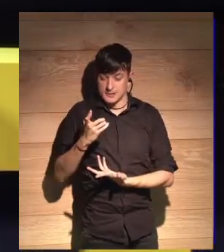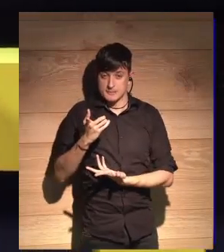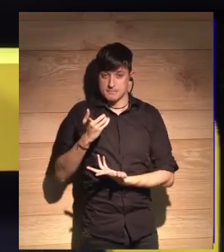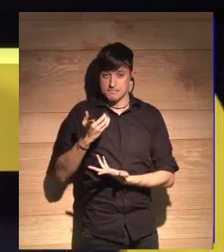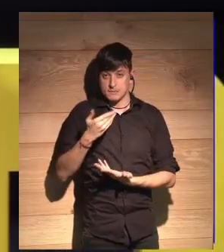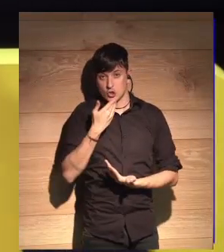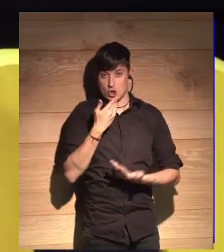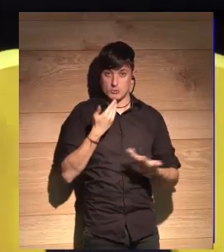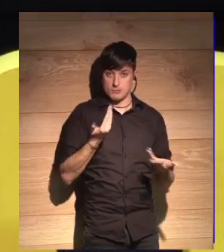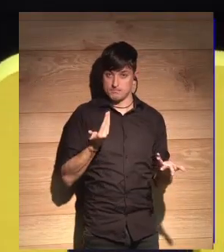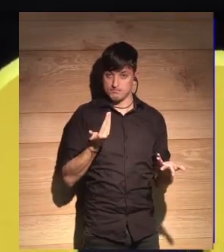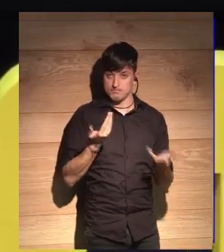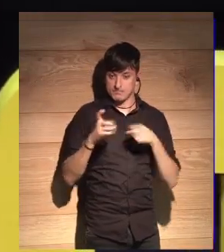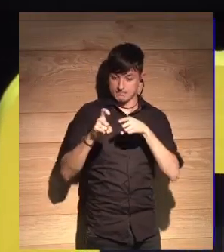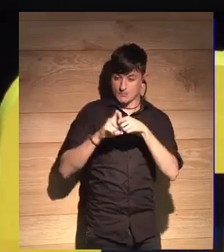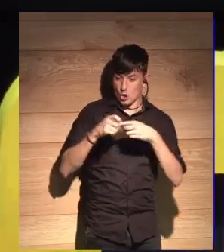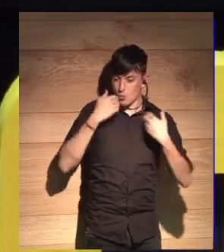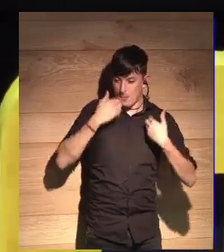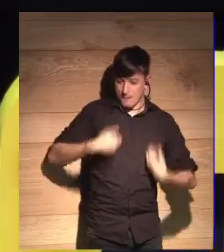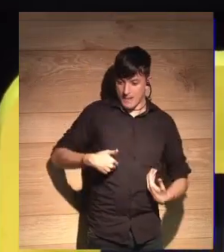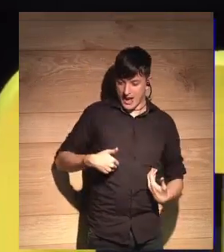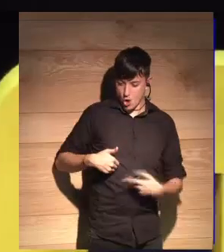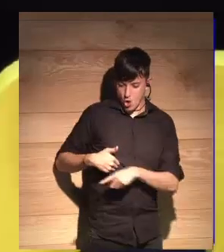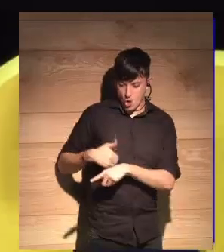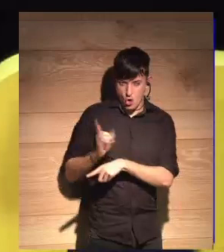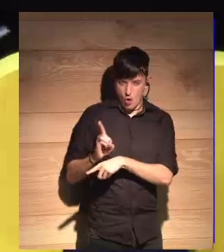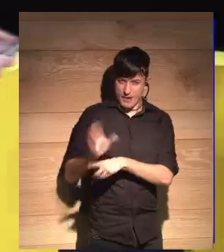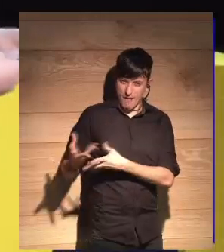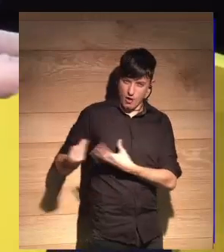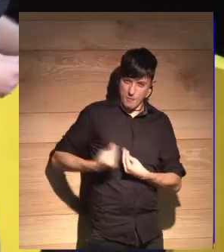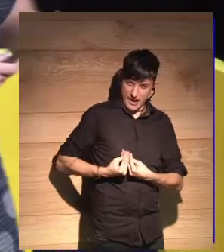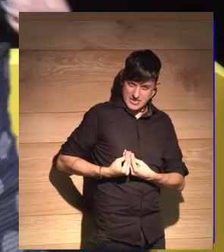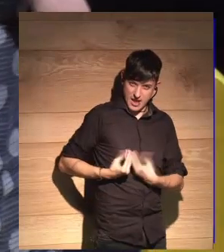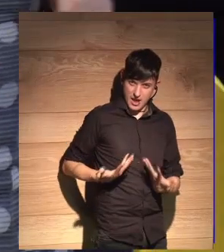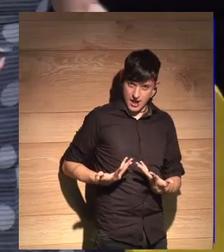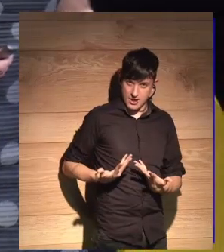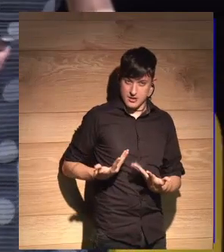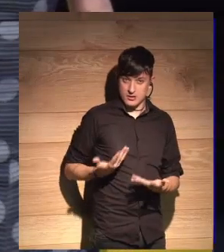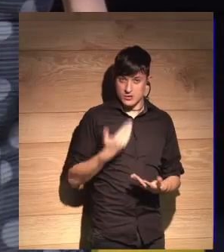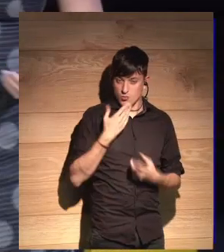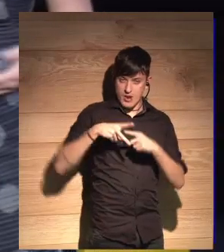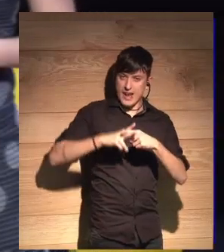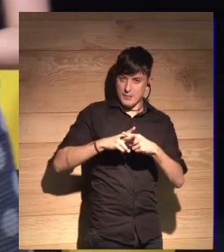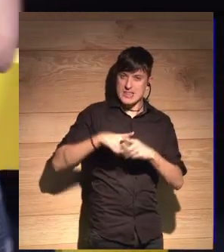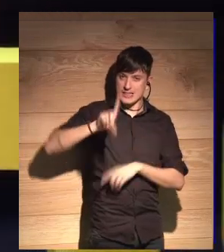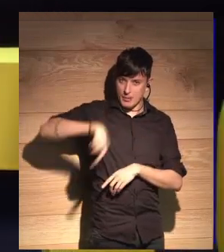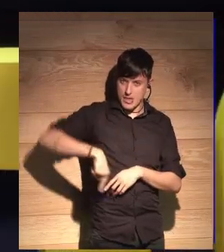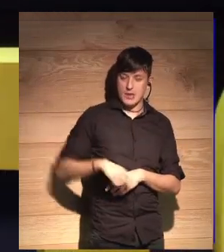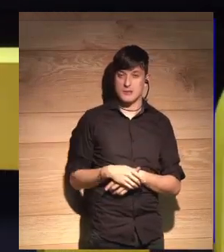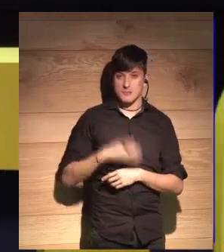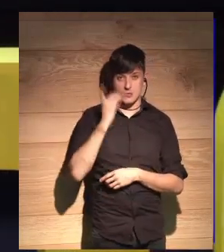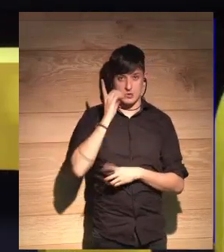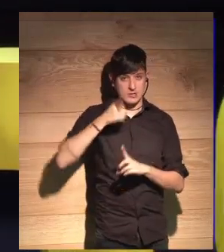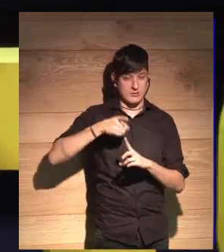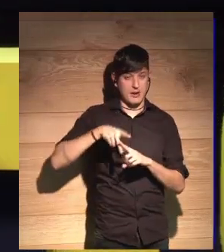lives in our pockets and demands our attention. Yet they are a tool, just like everything else we've created as humans.